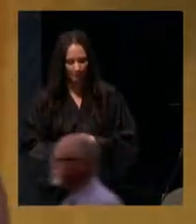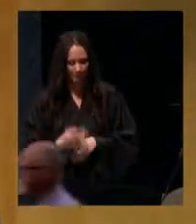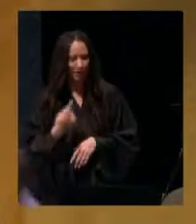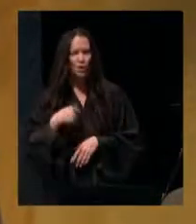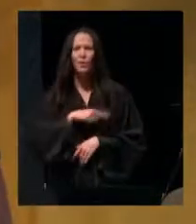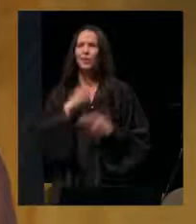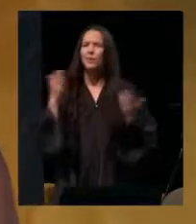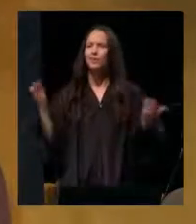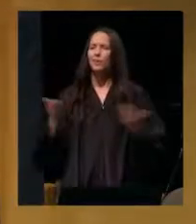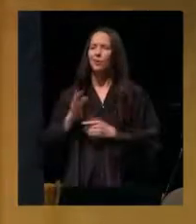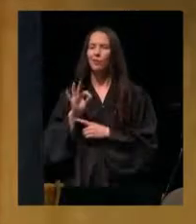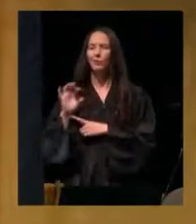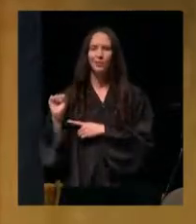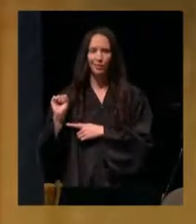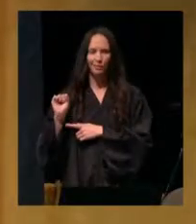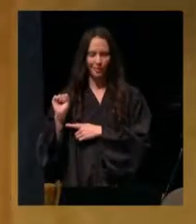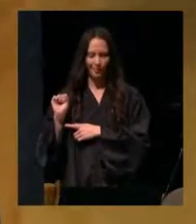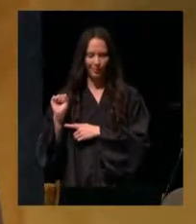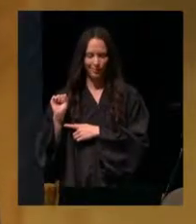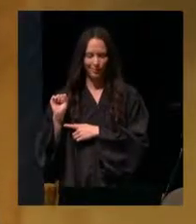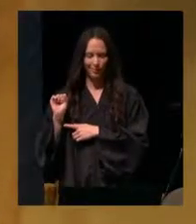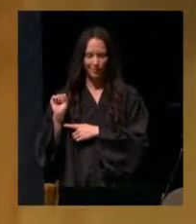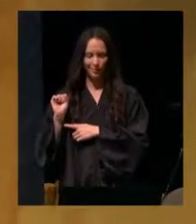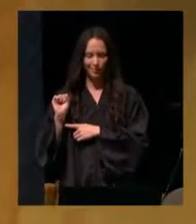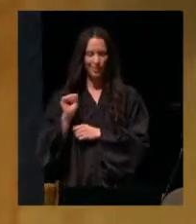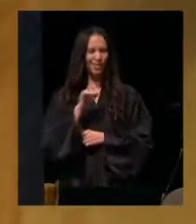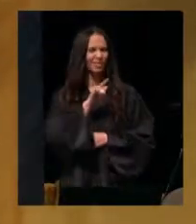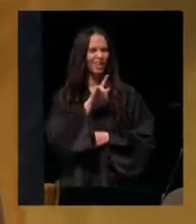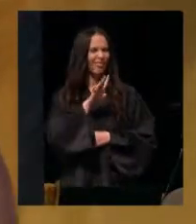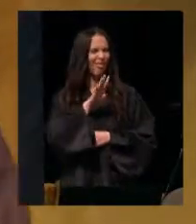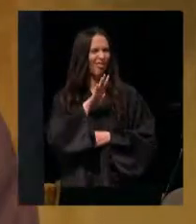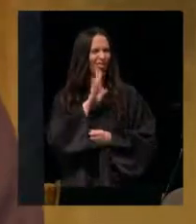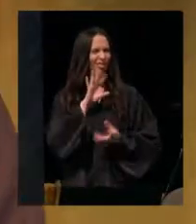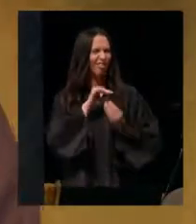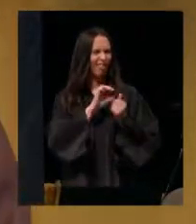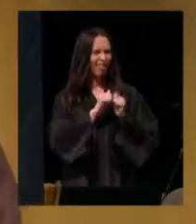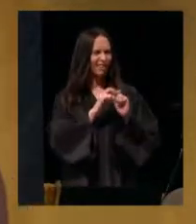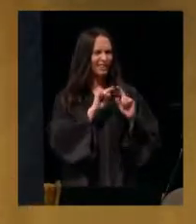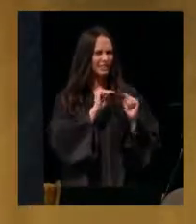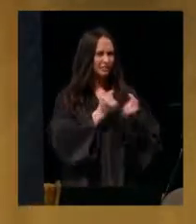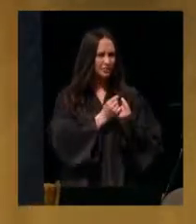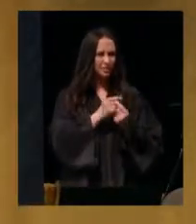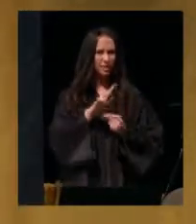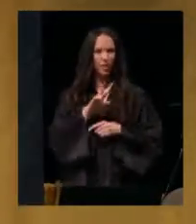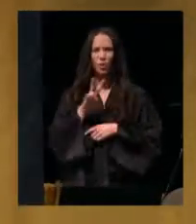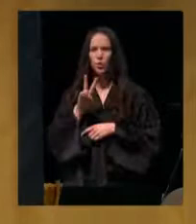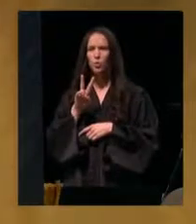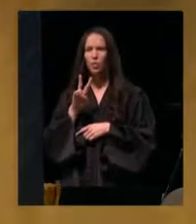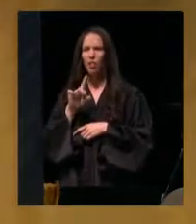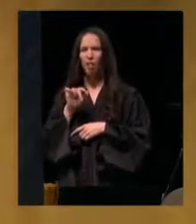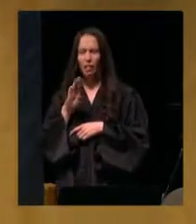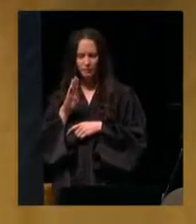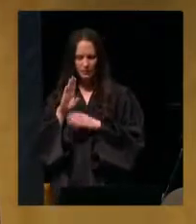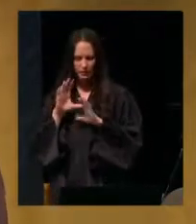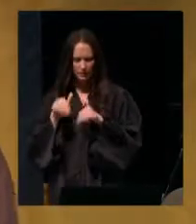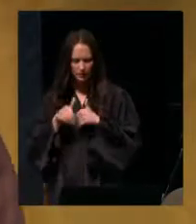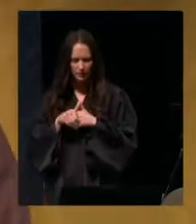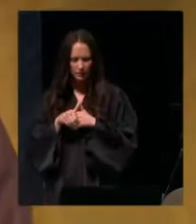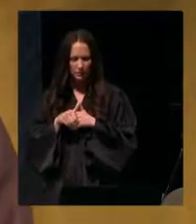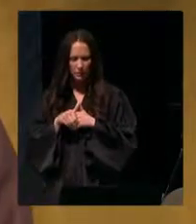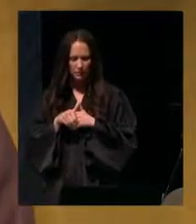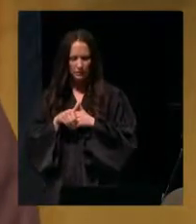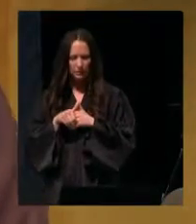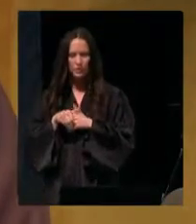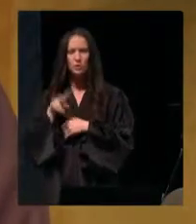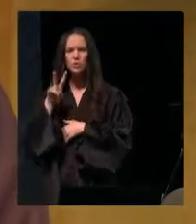Fargo South. We are 24 athletic teams. We are 32 clubs. We are 200 individuals